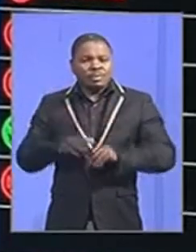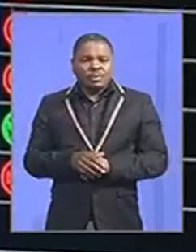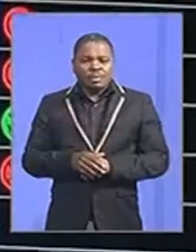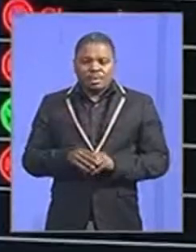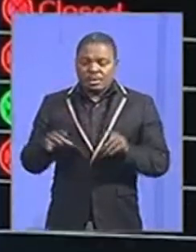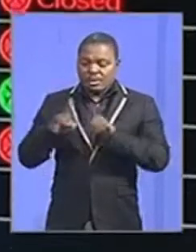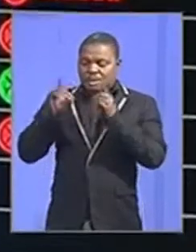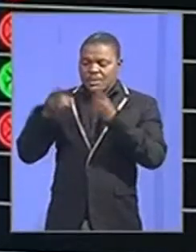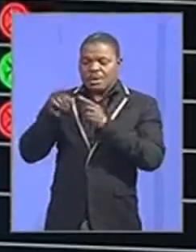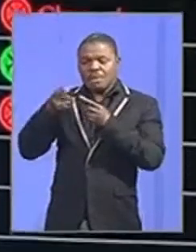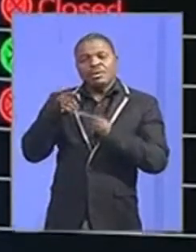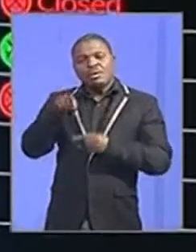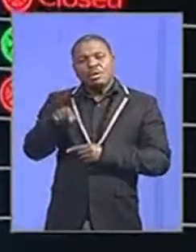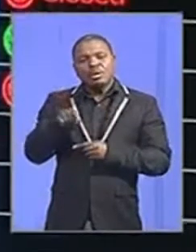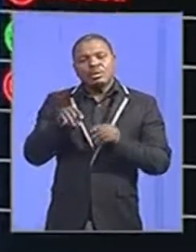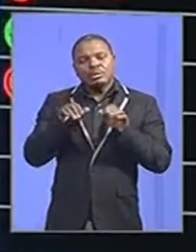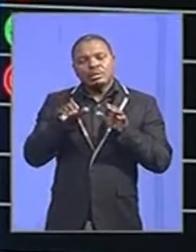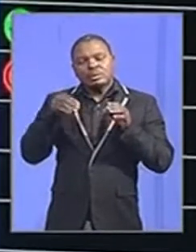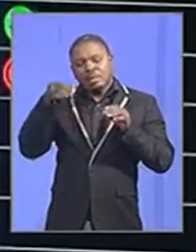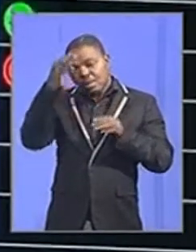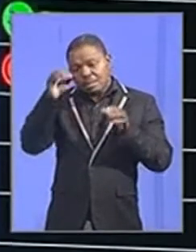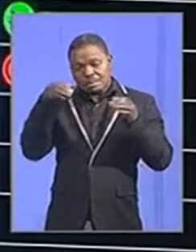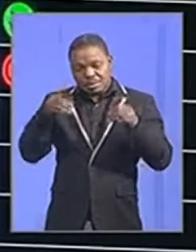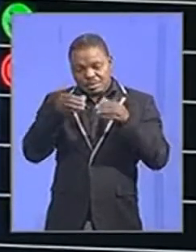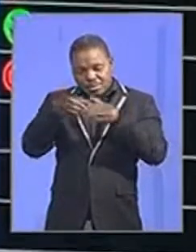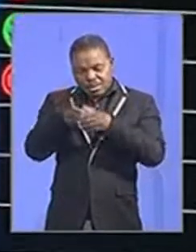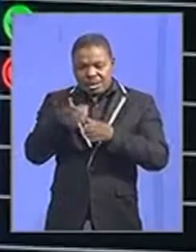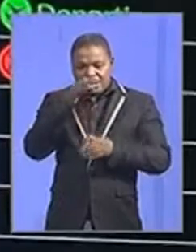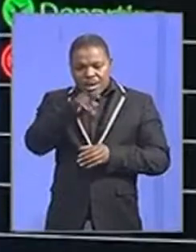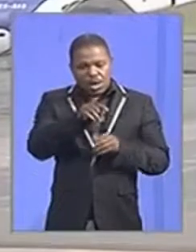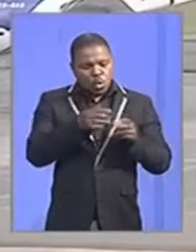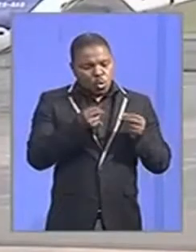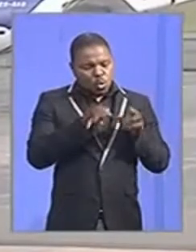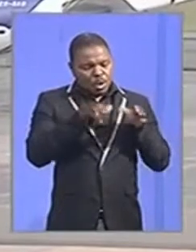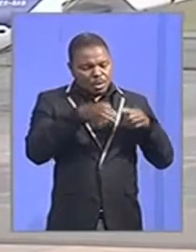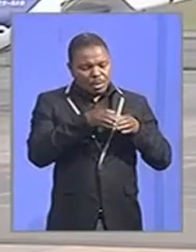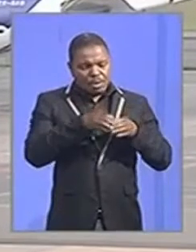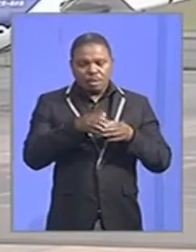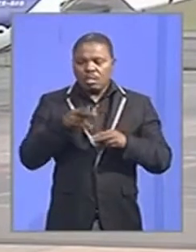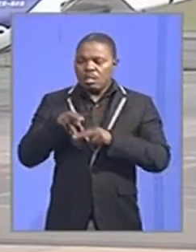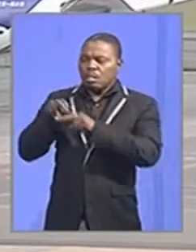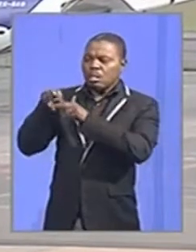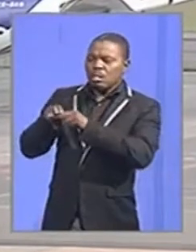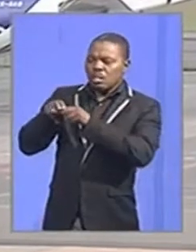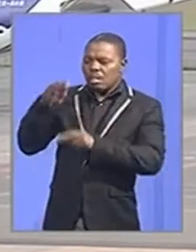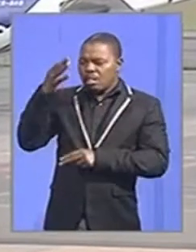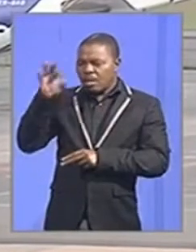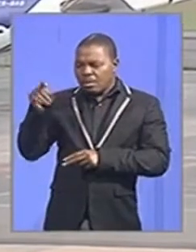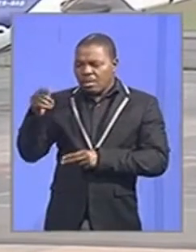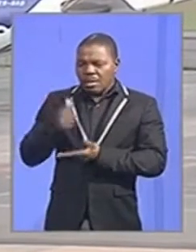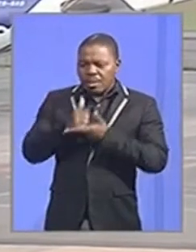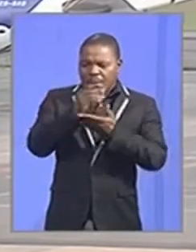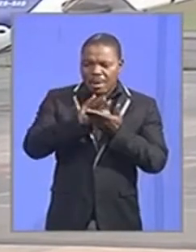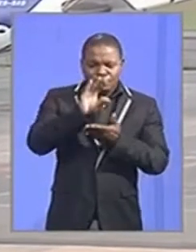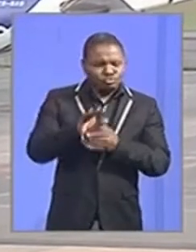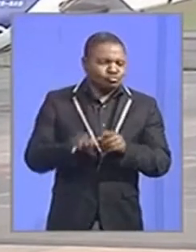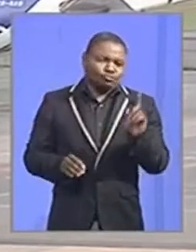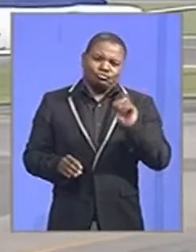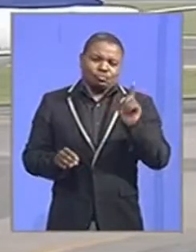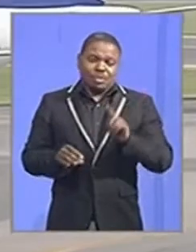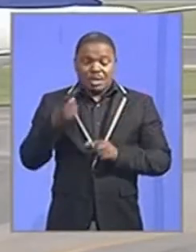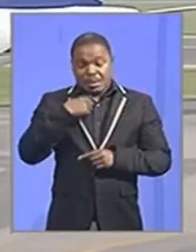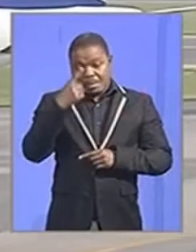Lefapha la Dikgwebo tsa Setjhaba le re khampani ena e ntjha ya difofane e ke ya tshepela ho mmuso ka matlole. Ba tshepa hore e tla